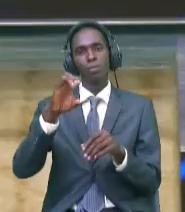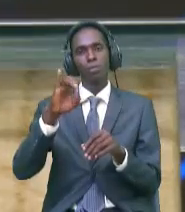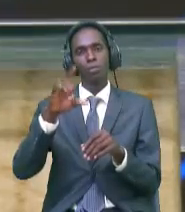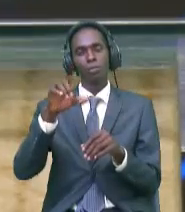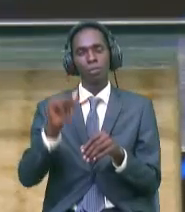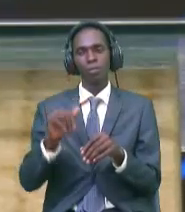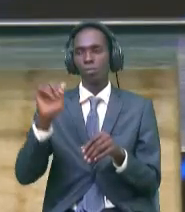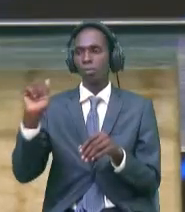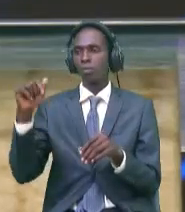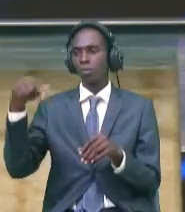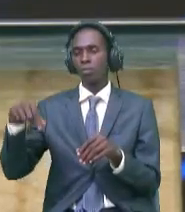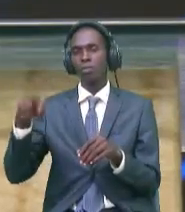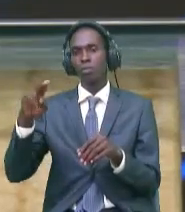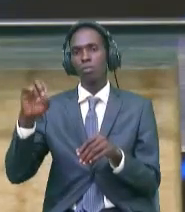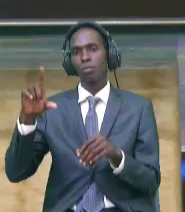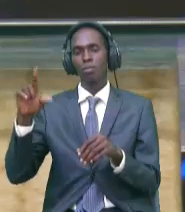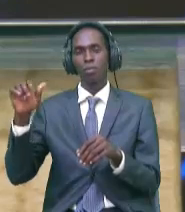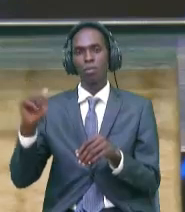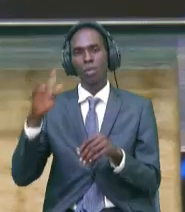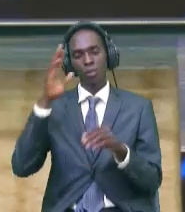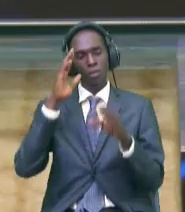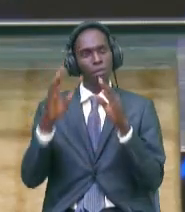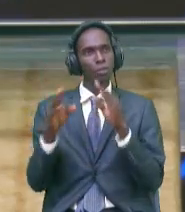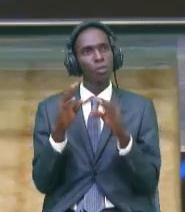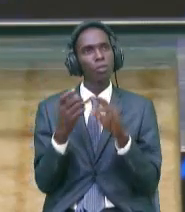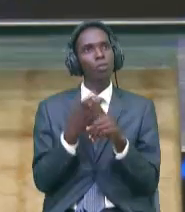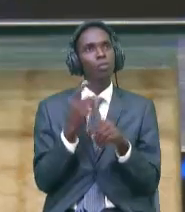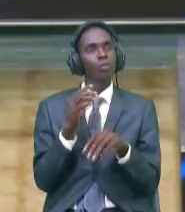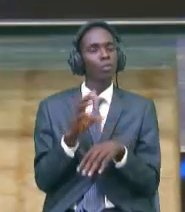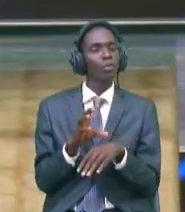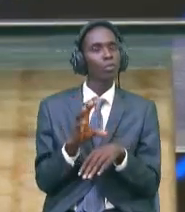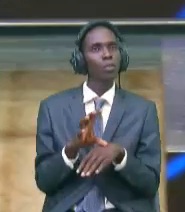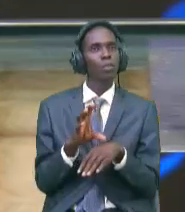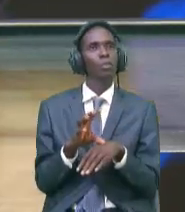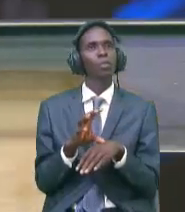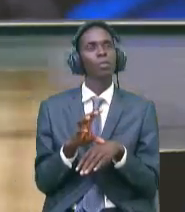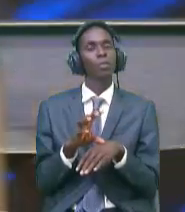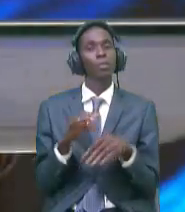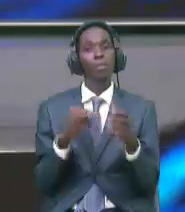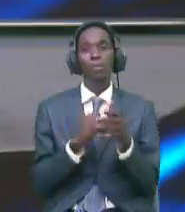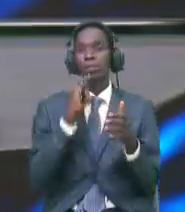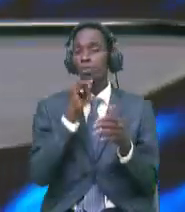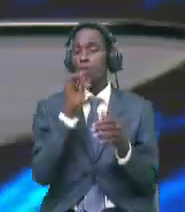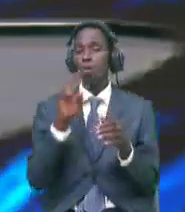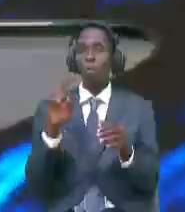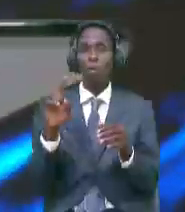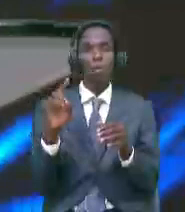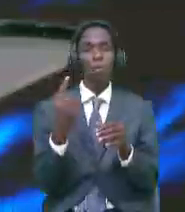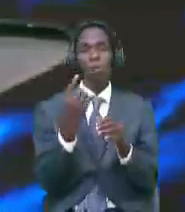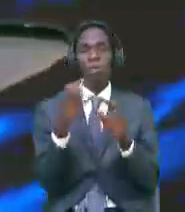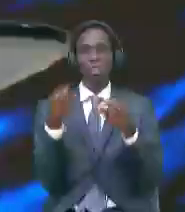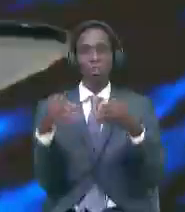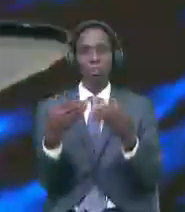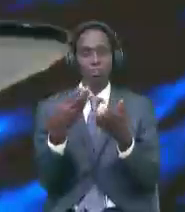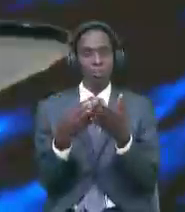much in the Lord, and the church that is in their house. So it's not only giving money, you give your house,